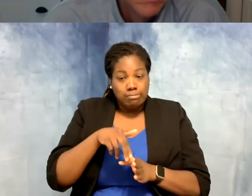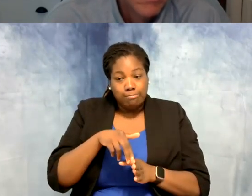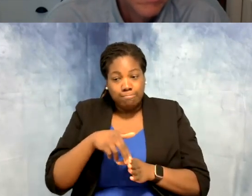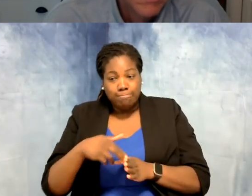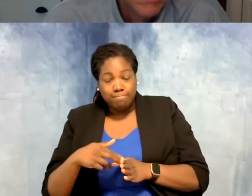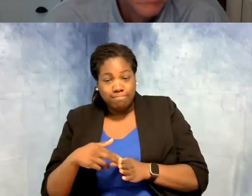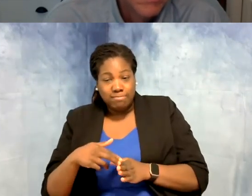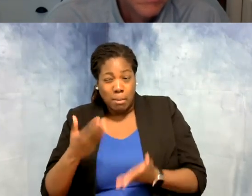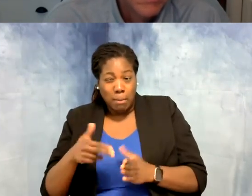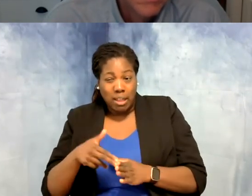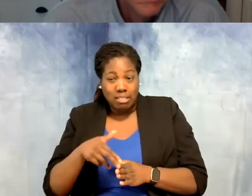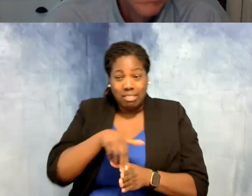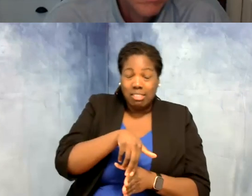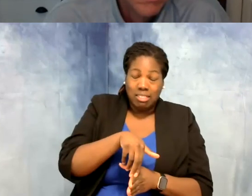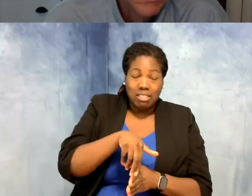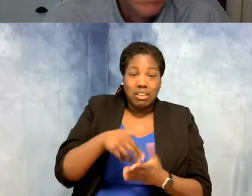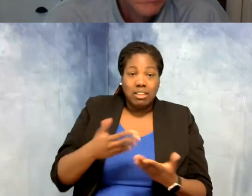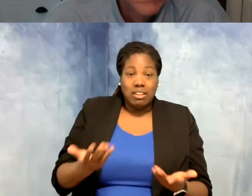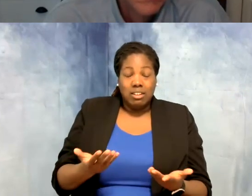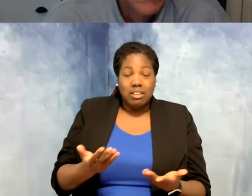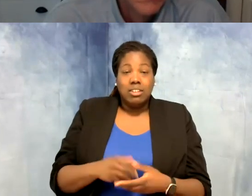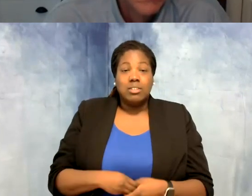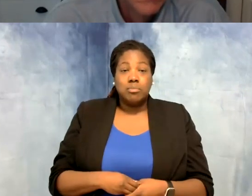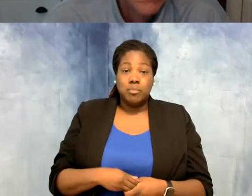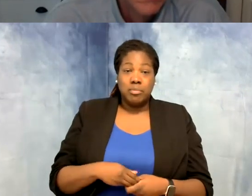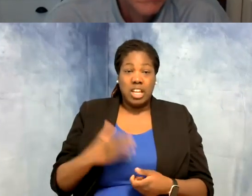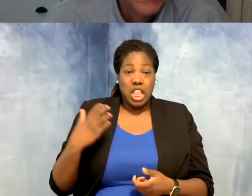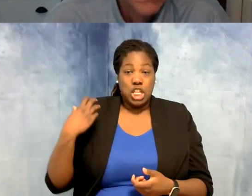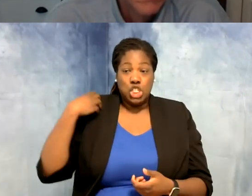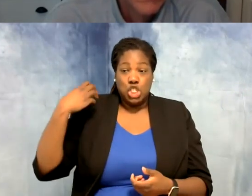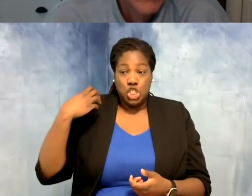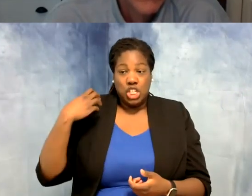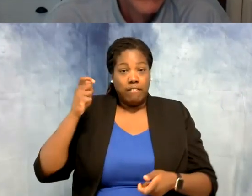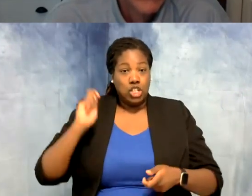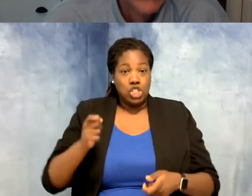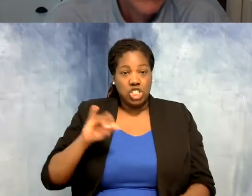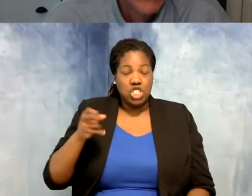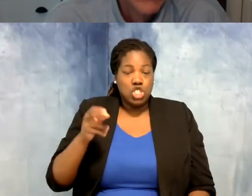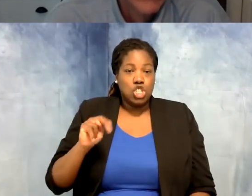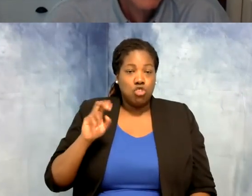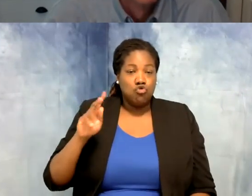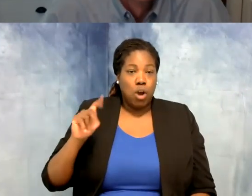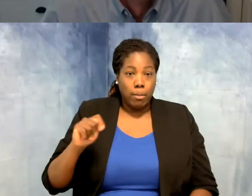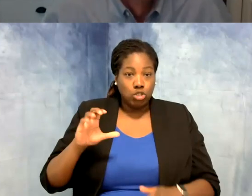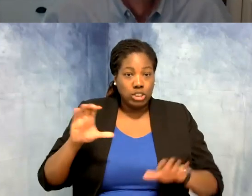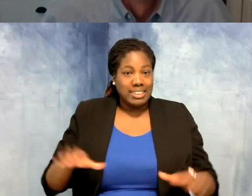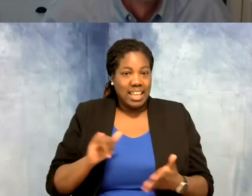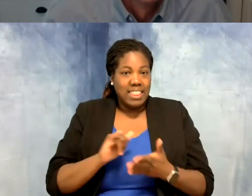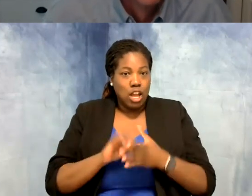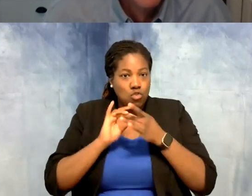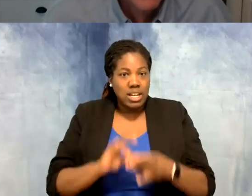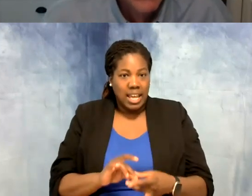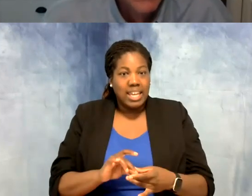They may switch and move. Famously, Chief Justice John Roberts did that in a case involving